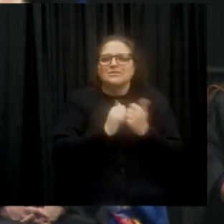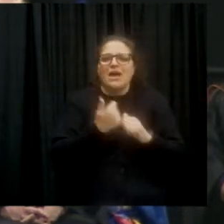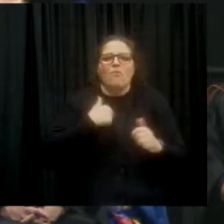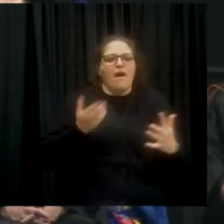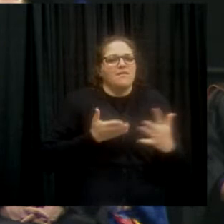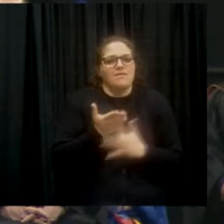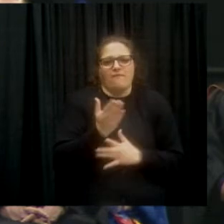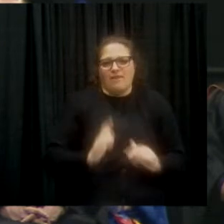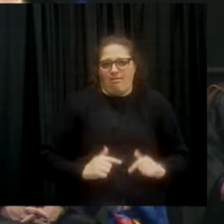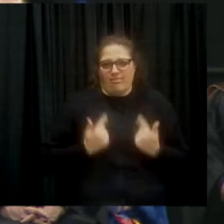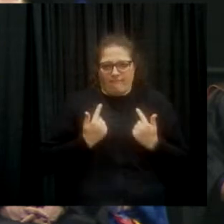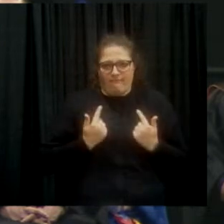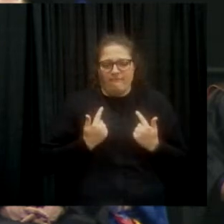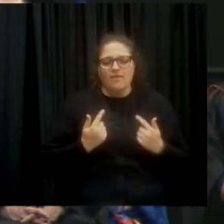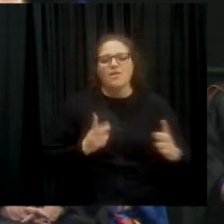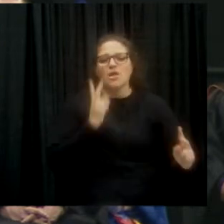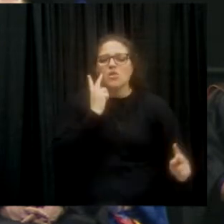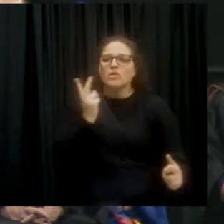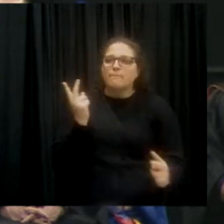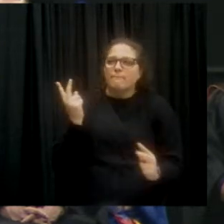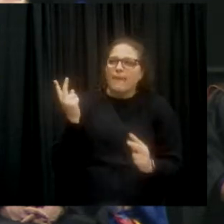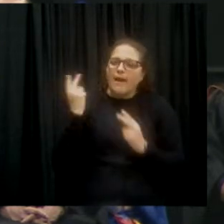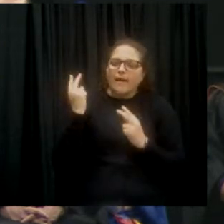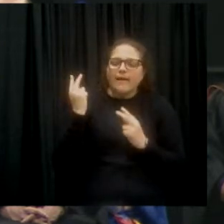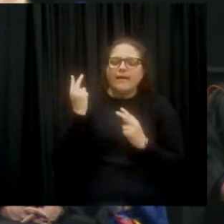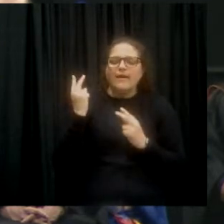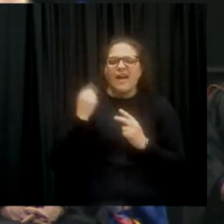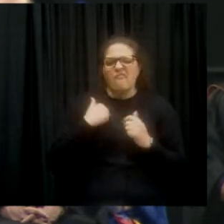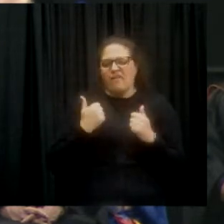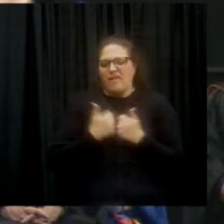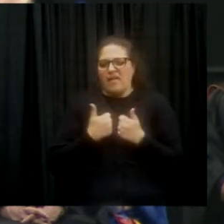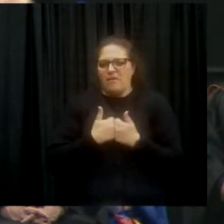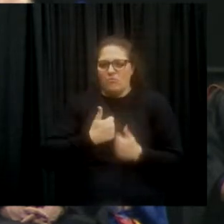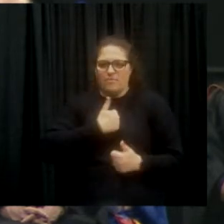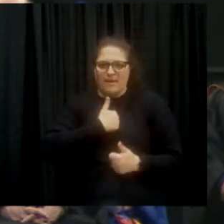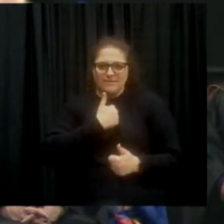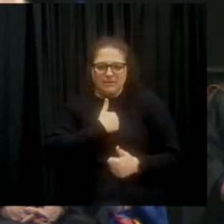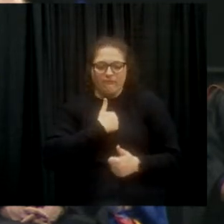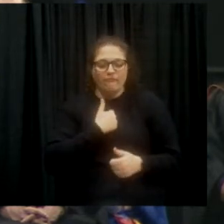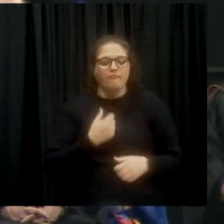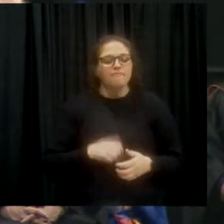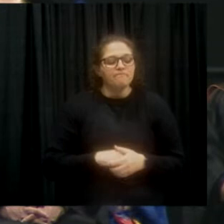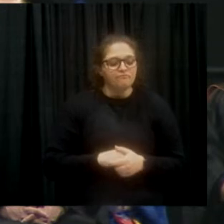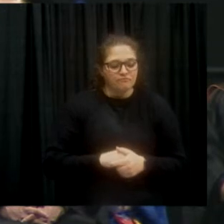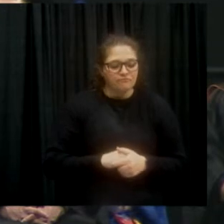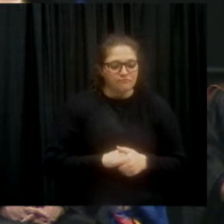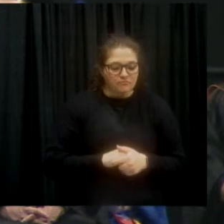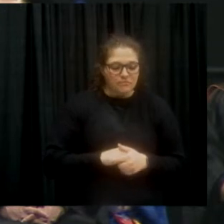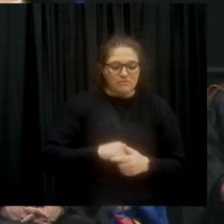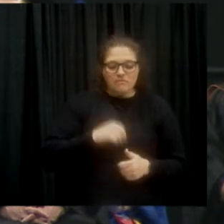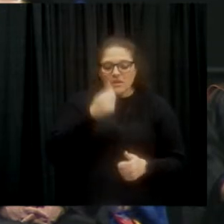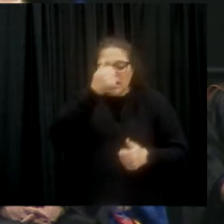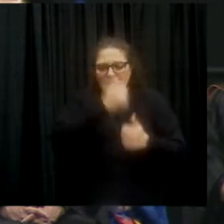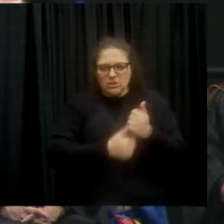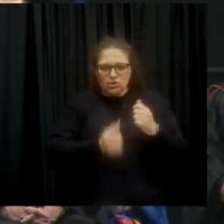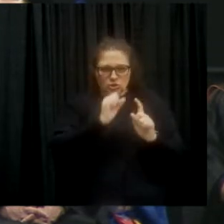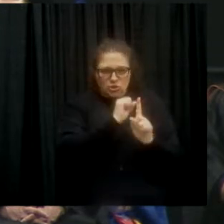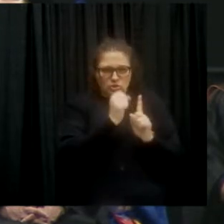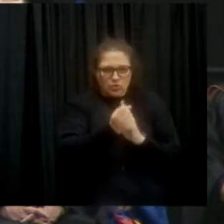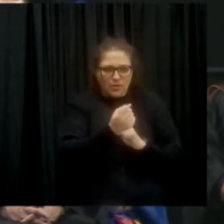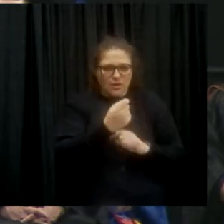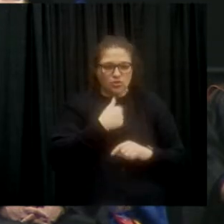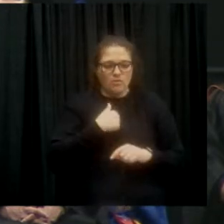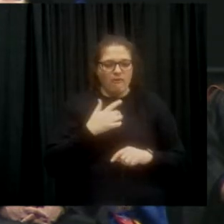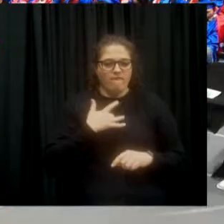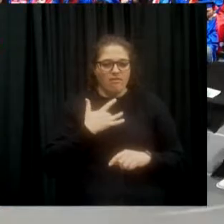life. Looking back, I created this little game with myself where every instance where I got on